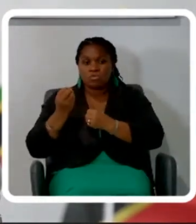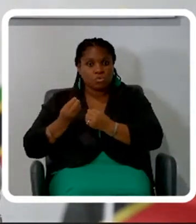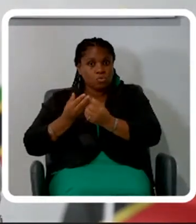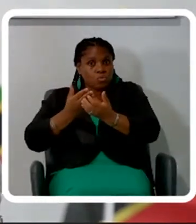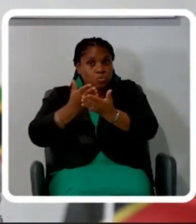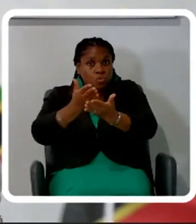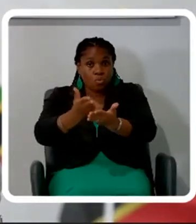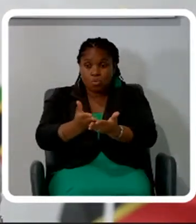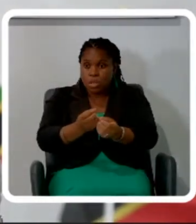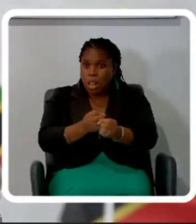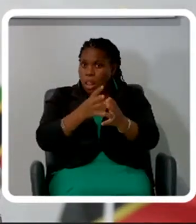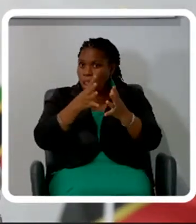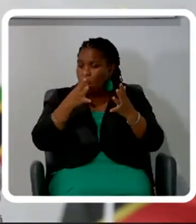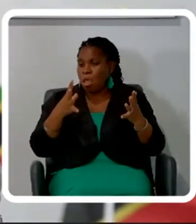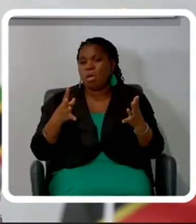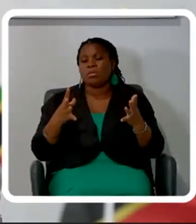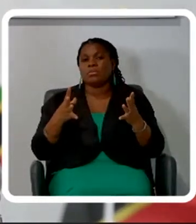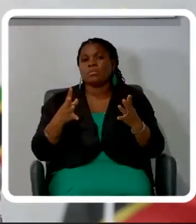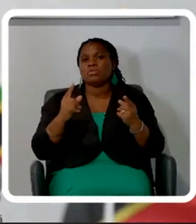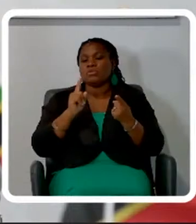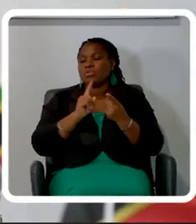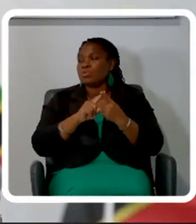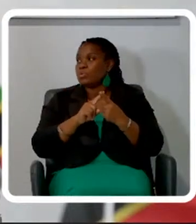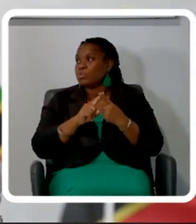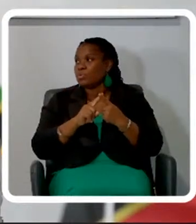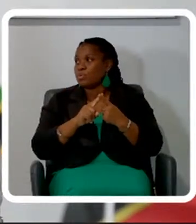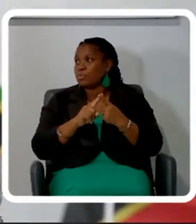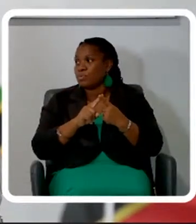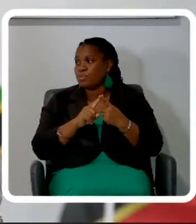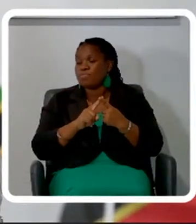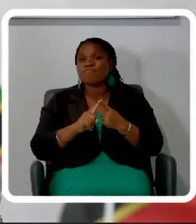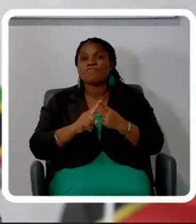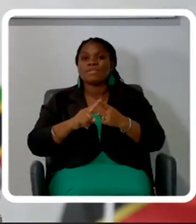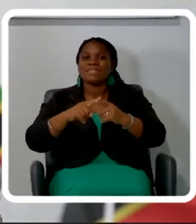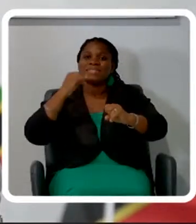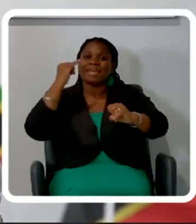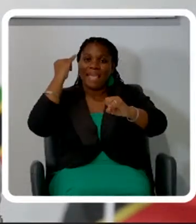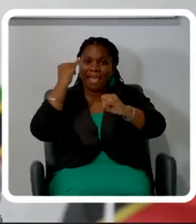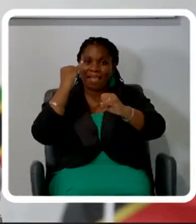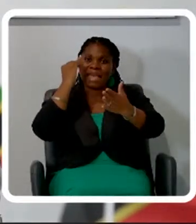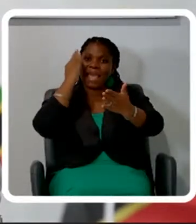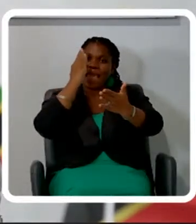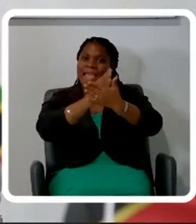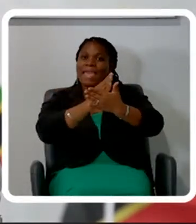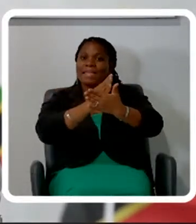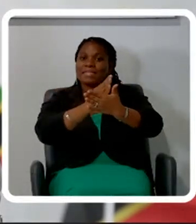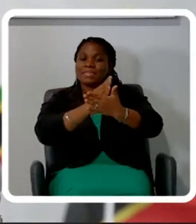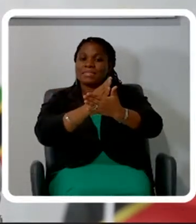significantly to ending slavery in the world.